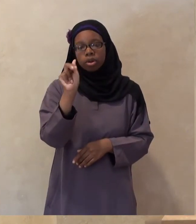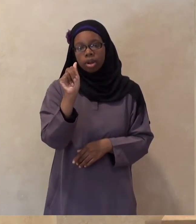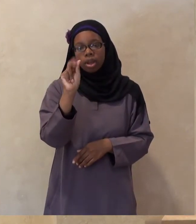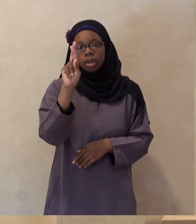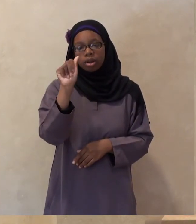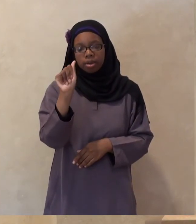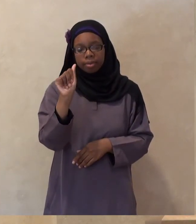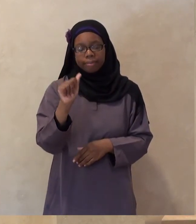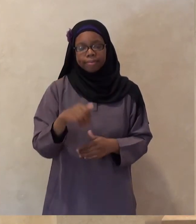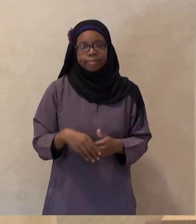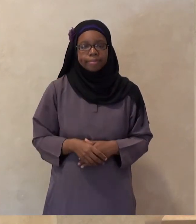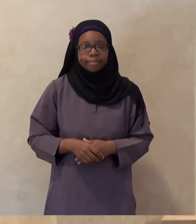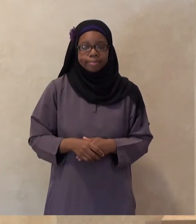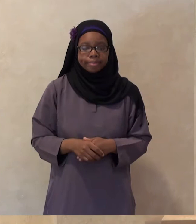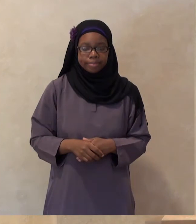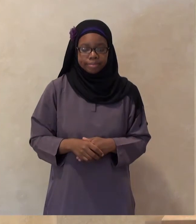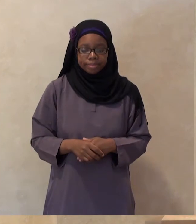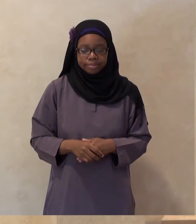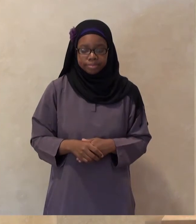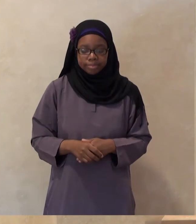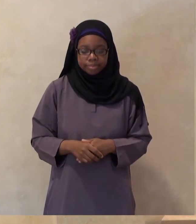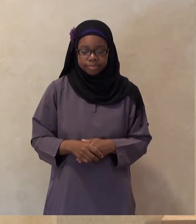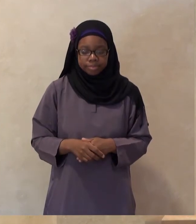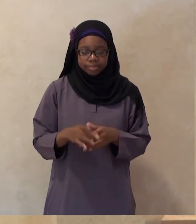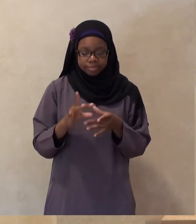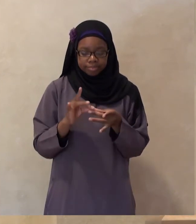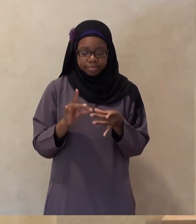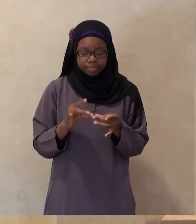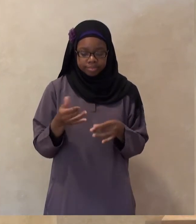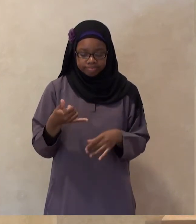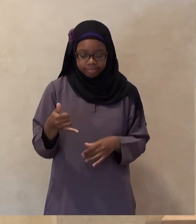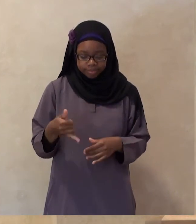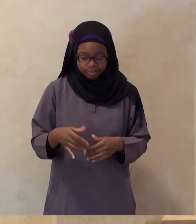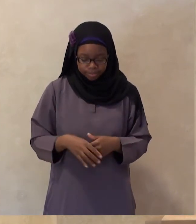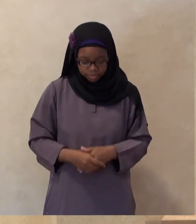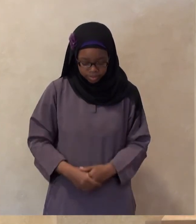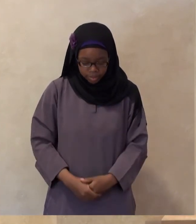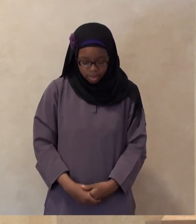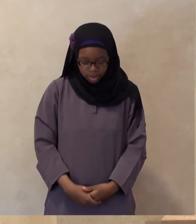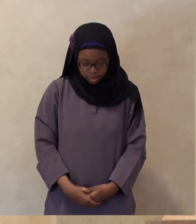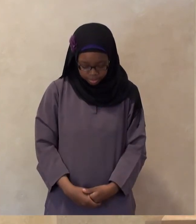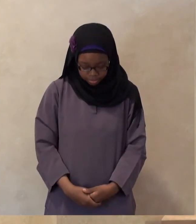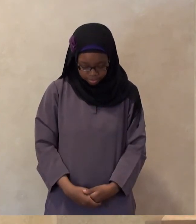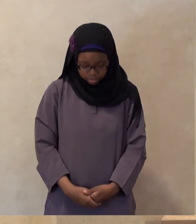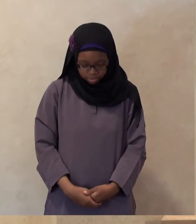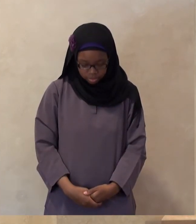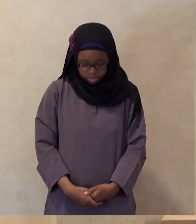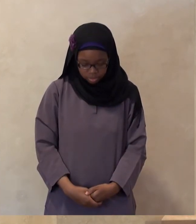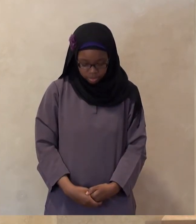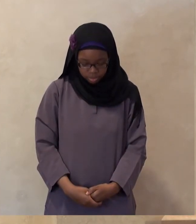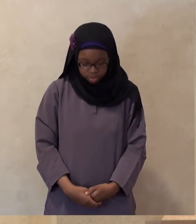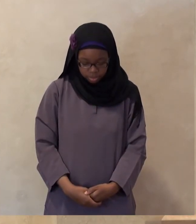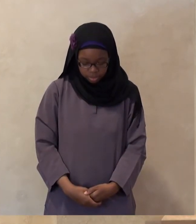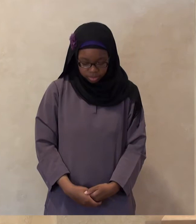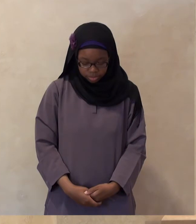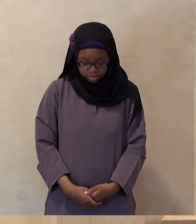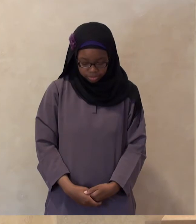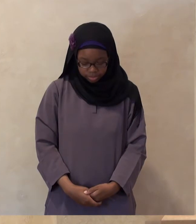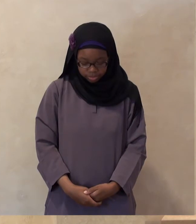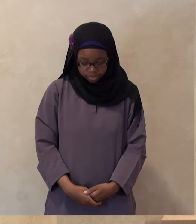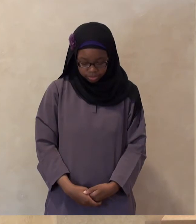an Abi Hurayrah radiallahu ta'ala an, he said anna Aisha haddathathum anna Nabiya sallallahu alayhi sallam kana